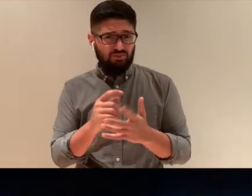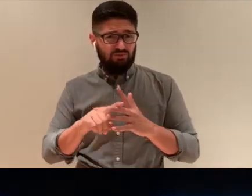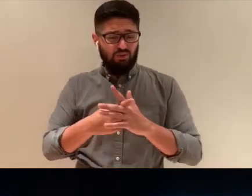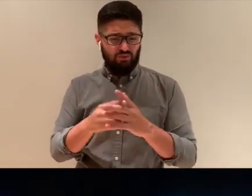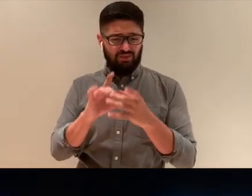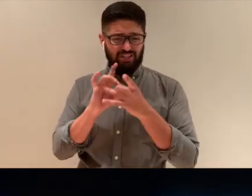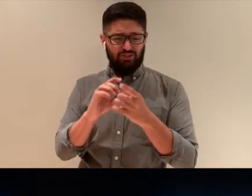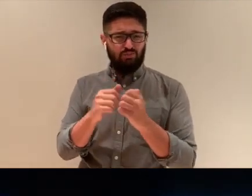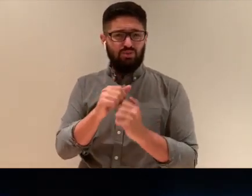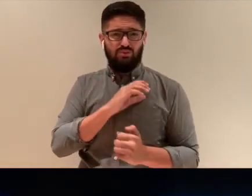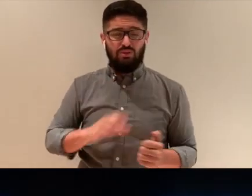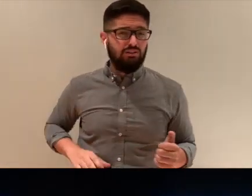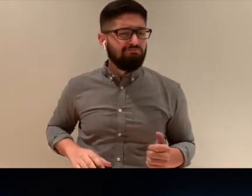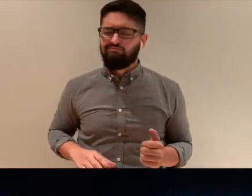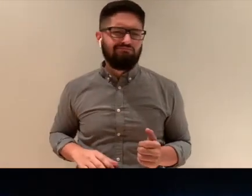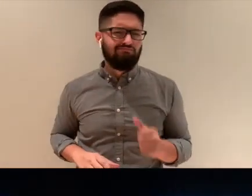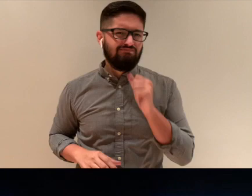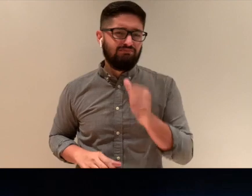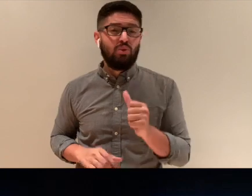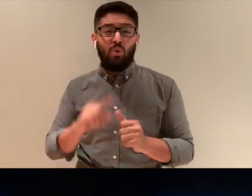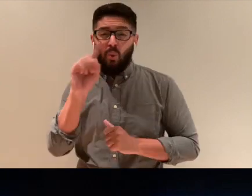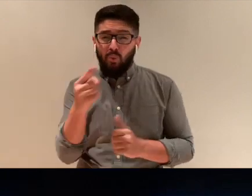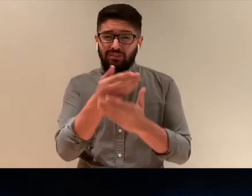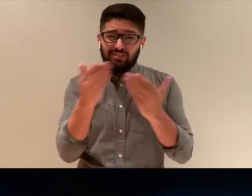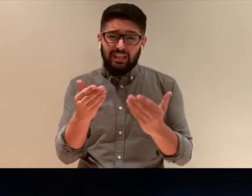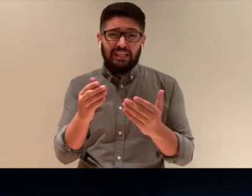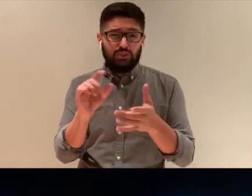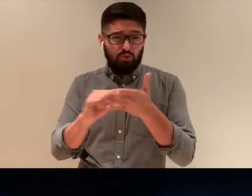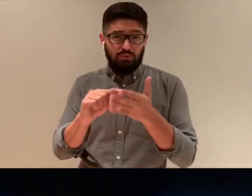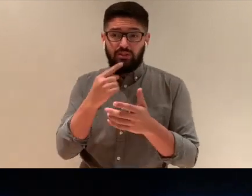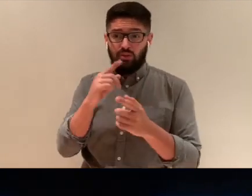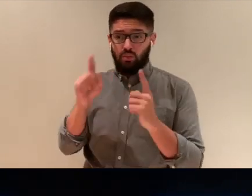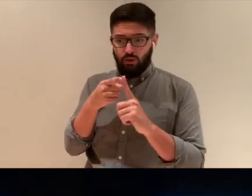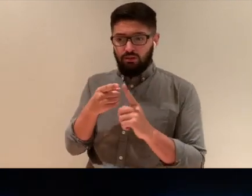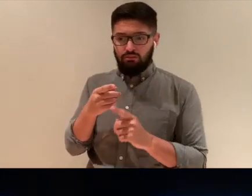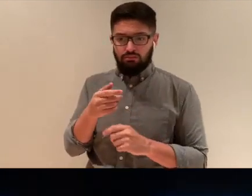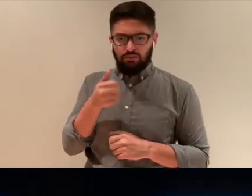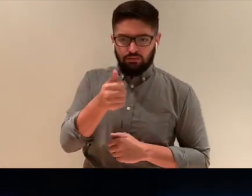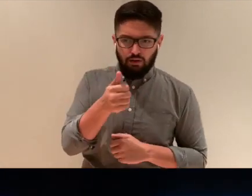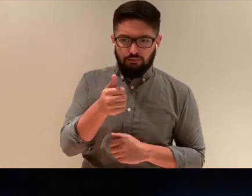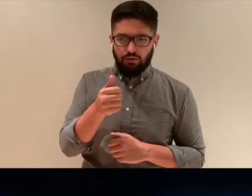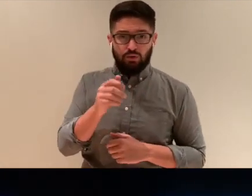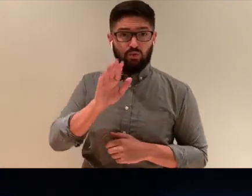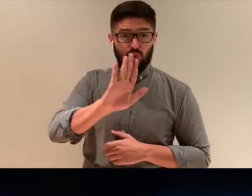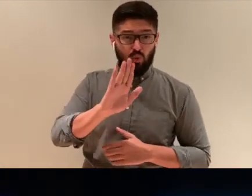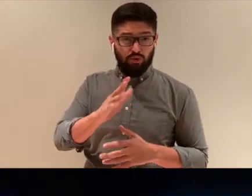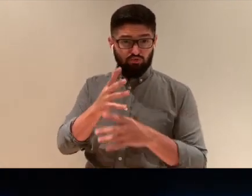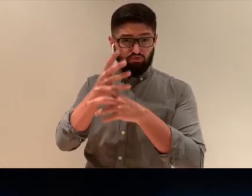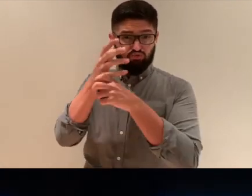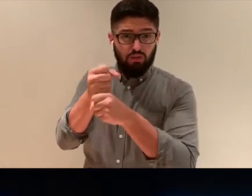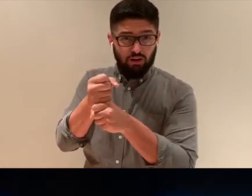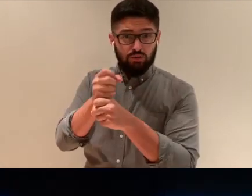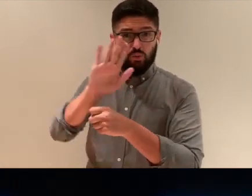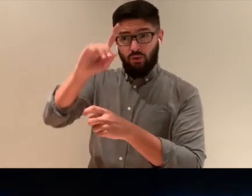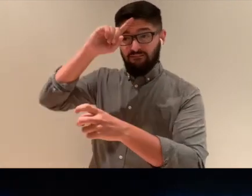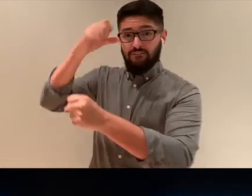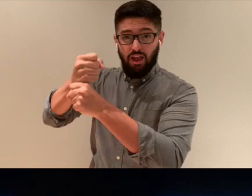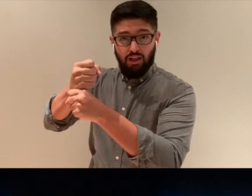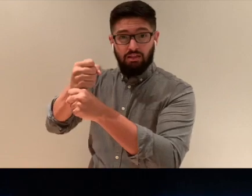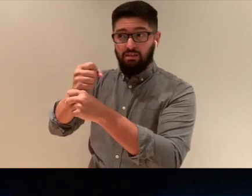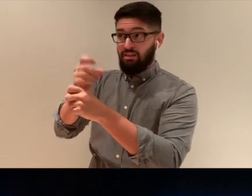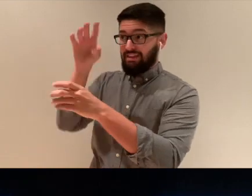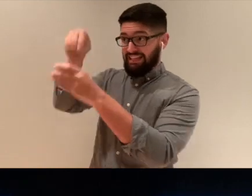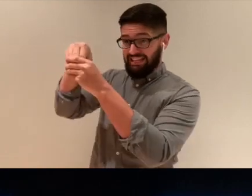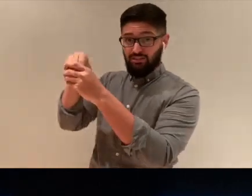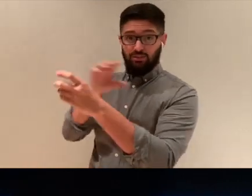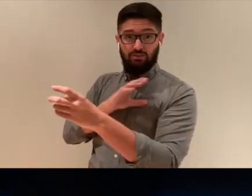you start a relationship with Christ. The only thing, the Scripture says, is when you come to a point where you put your trust and your faith